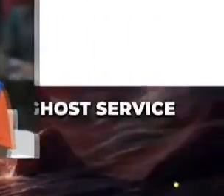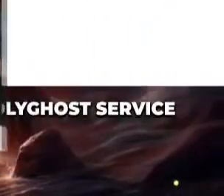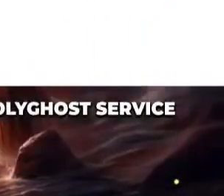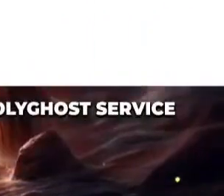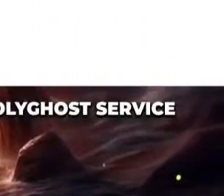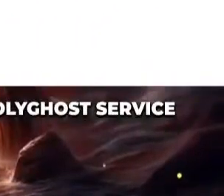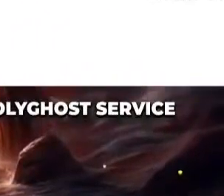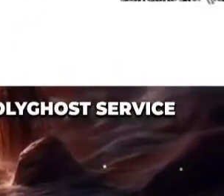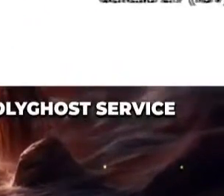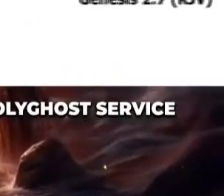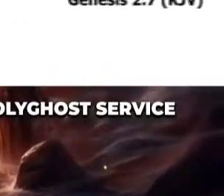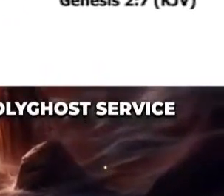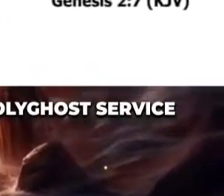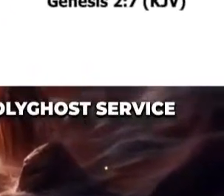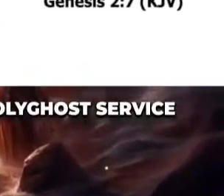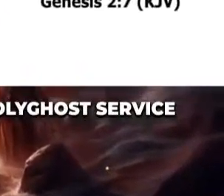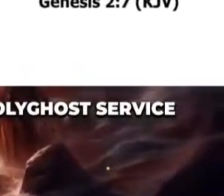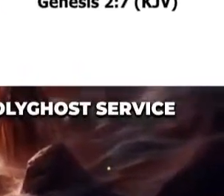God